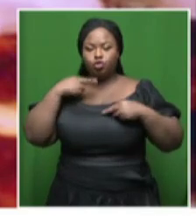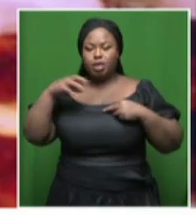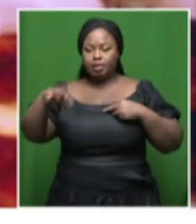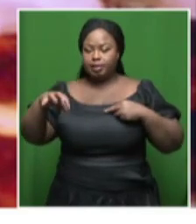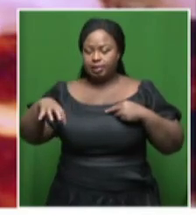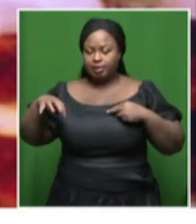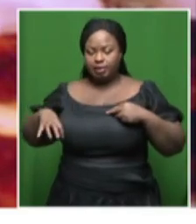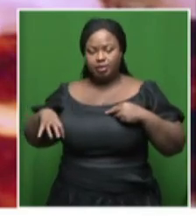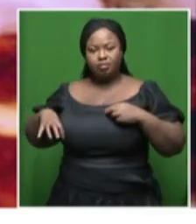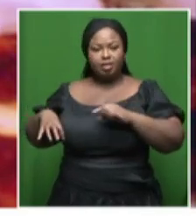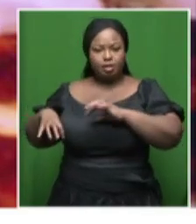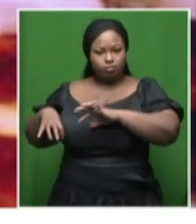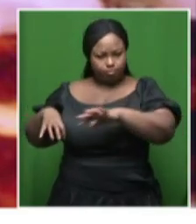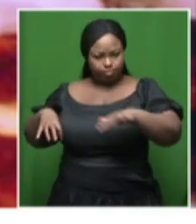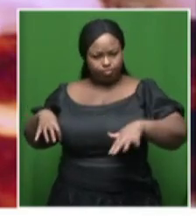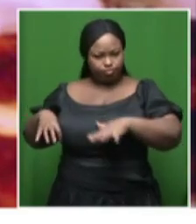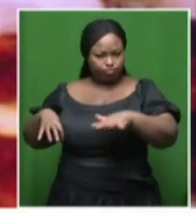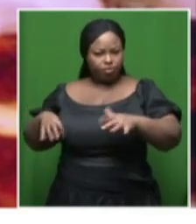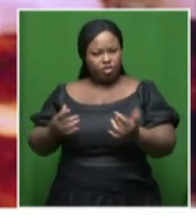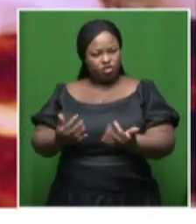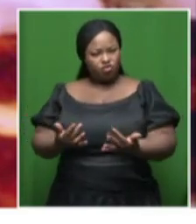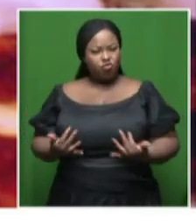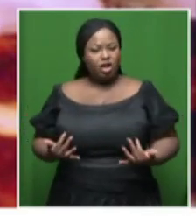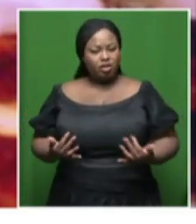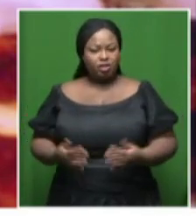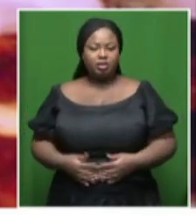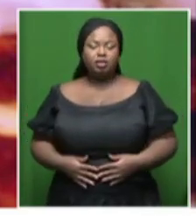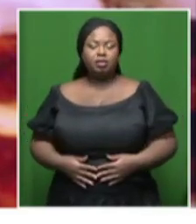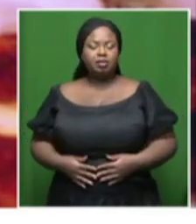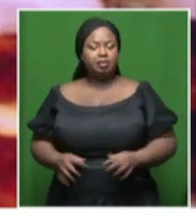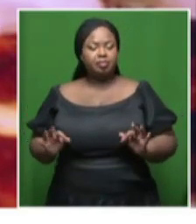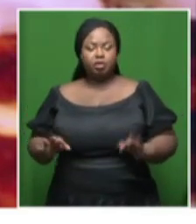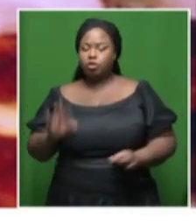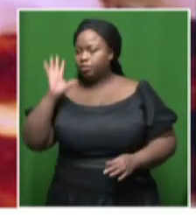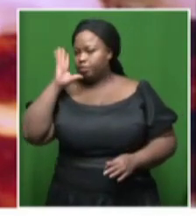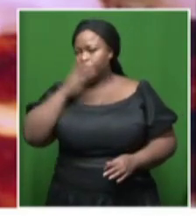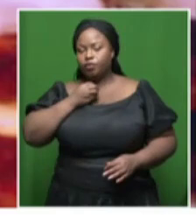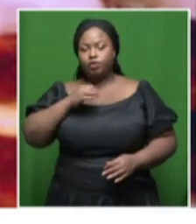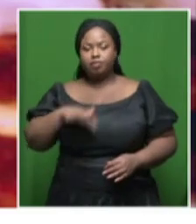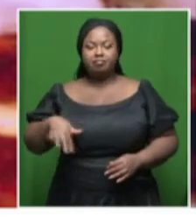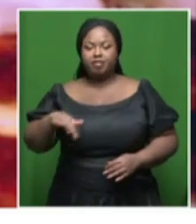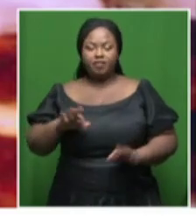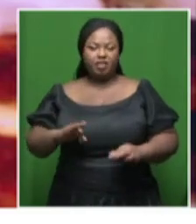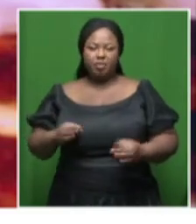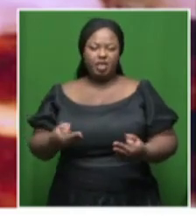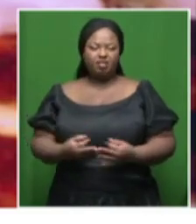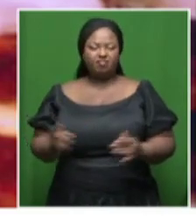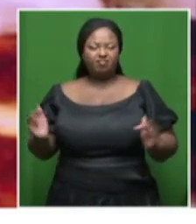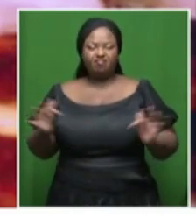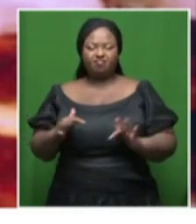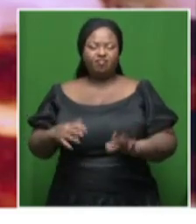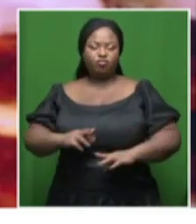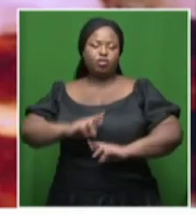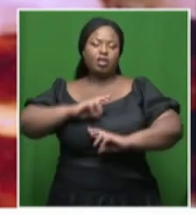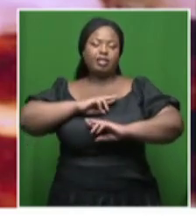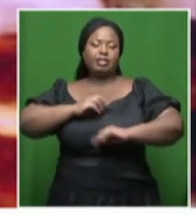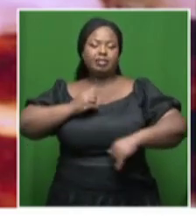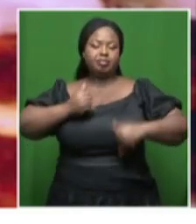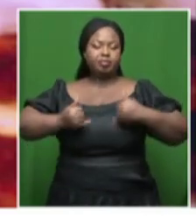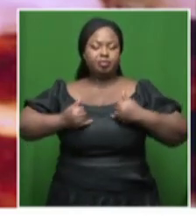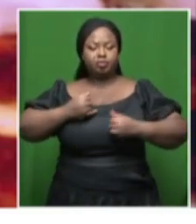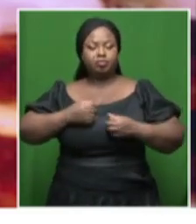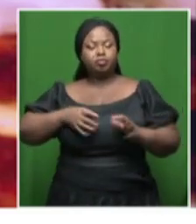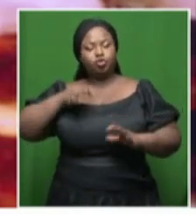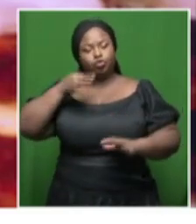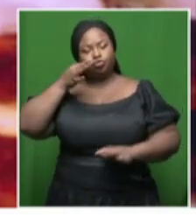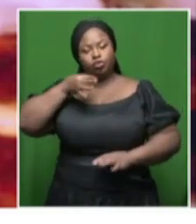Mm-hmm. So yeah, it's beautiful. It's grass, manicured lawns, and it's a beautiful space for the entire family to just, you know, come and chill, have a beautiful